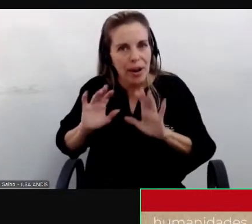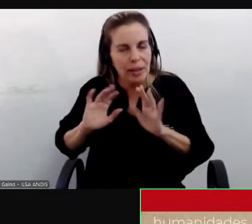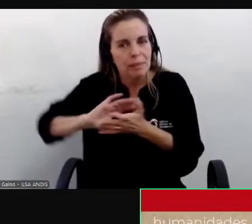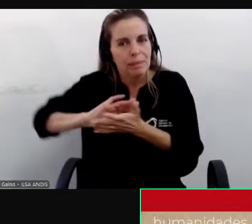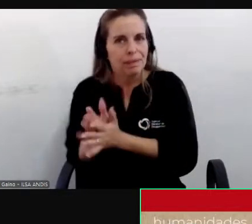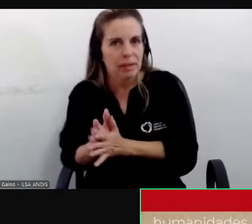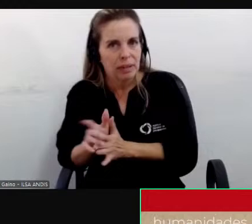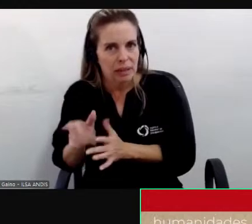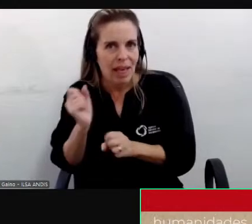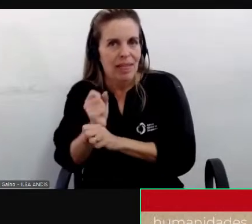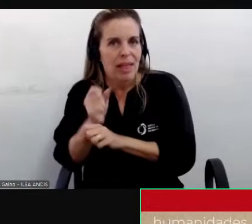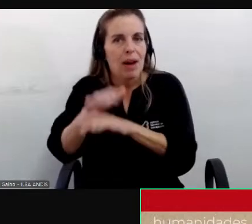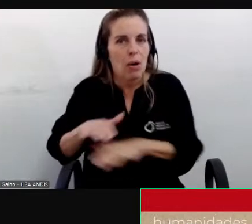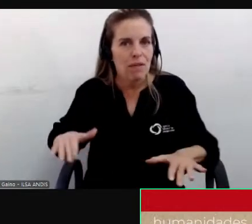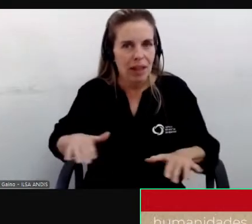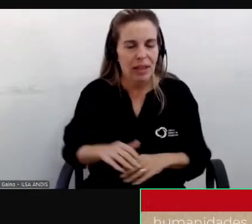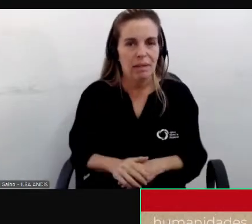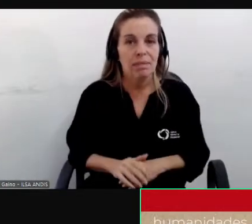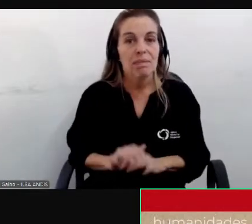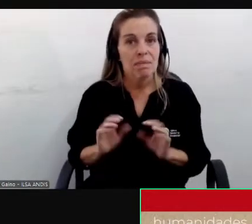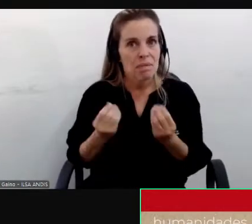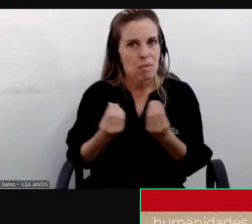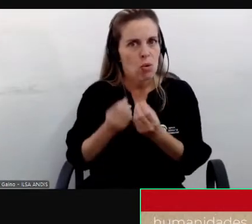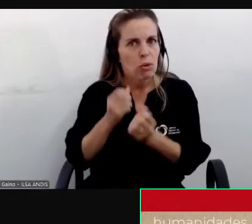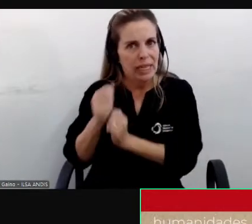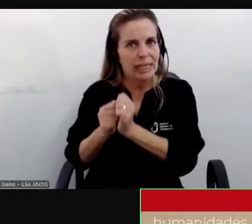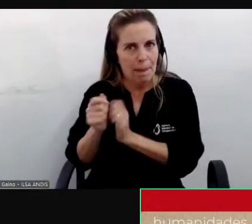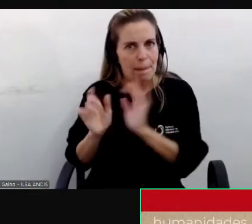supplementary investigations and have